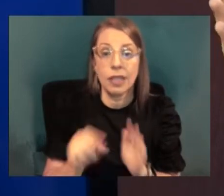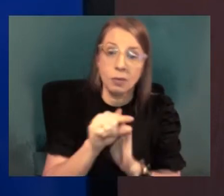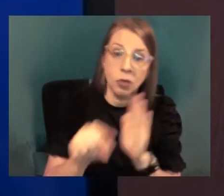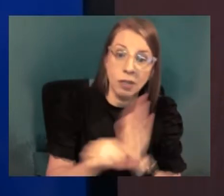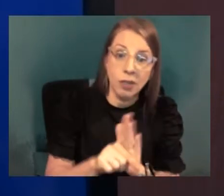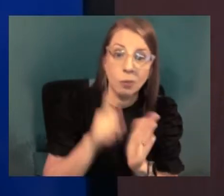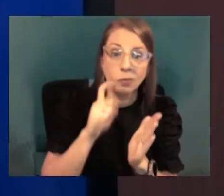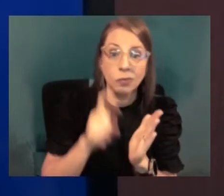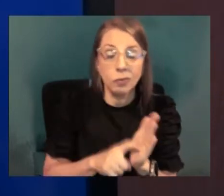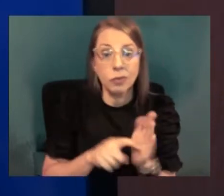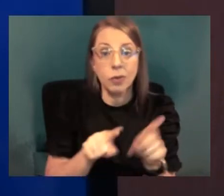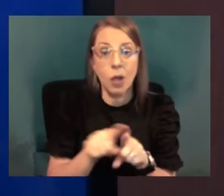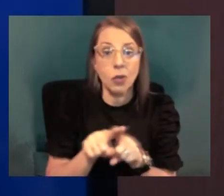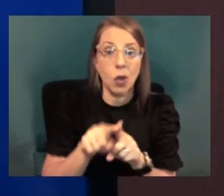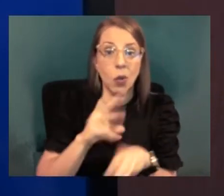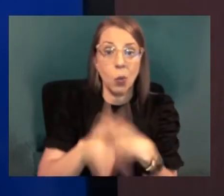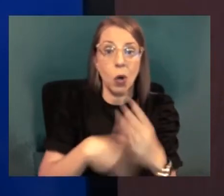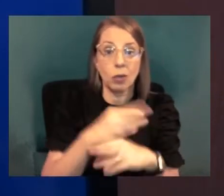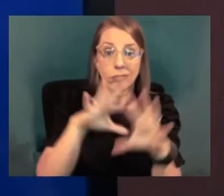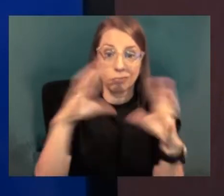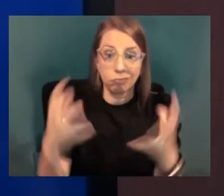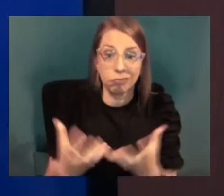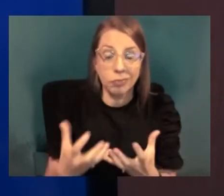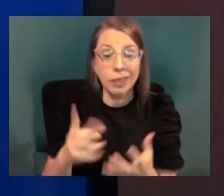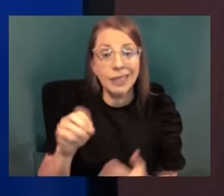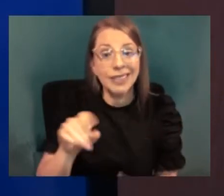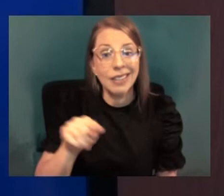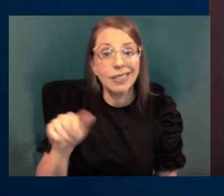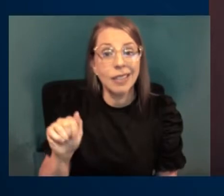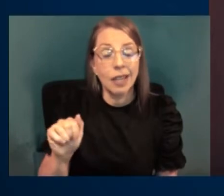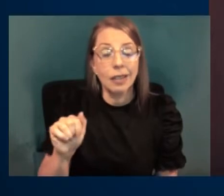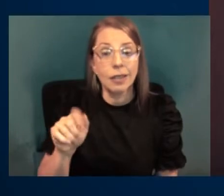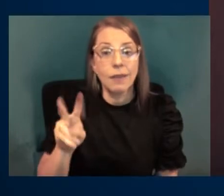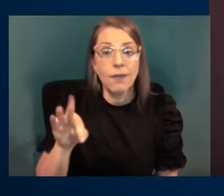globe, Delta variant is dangerous.